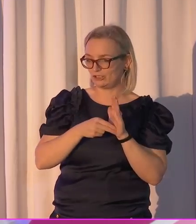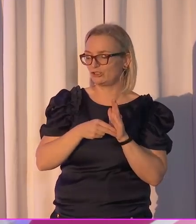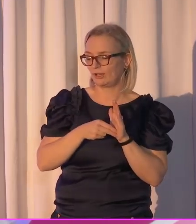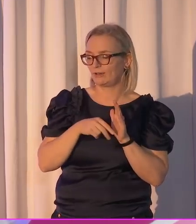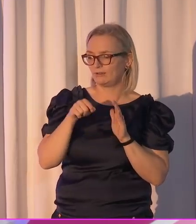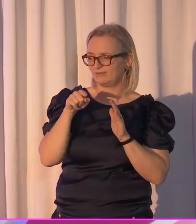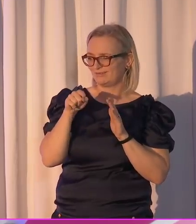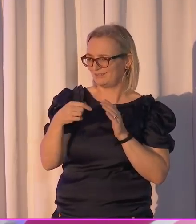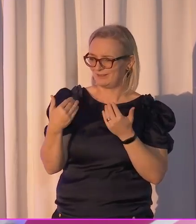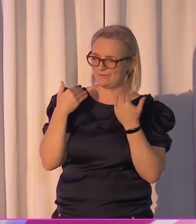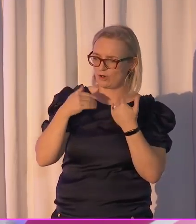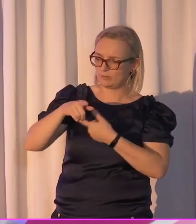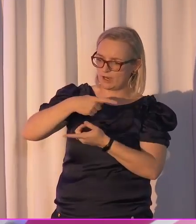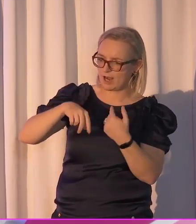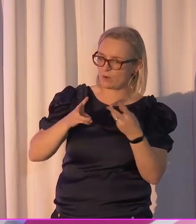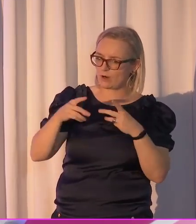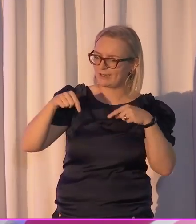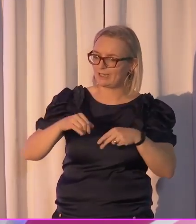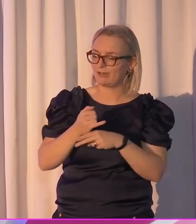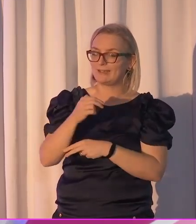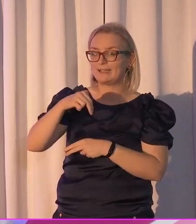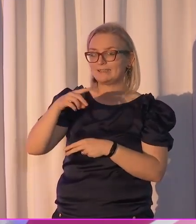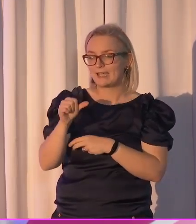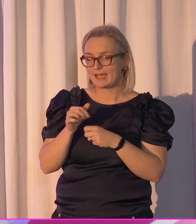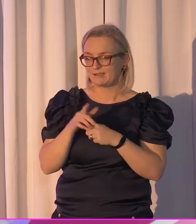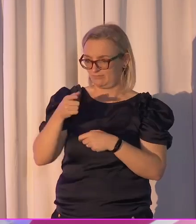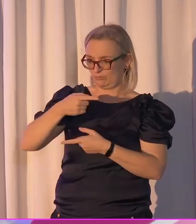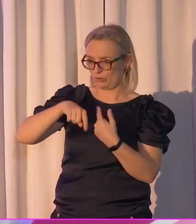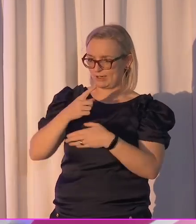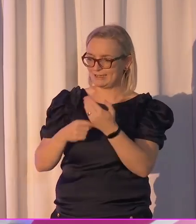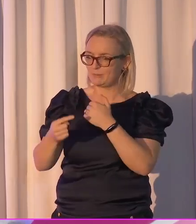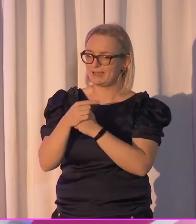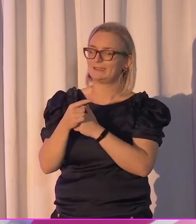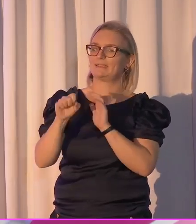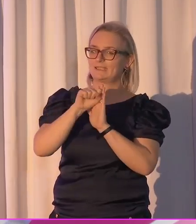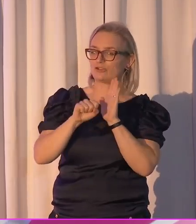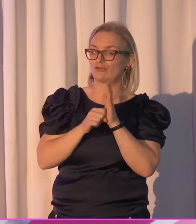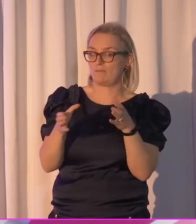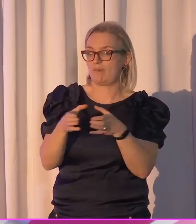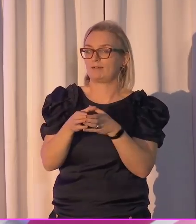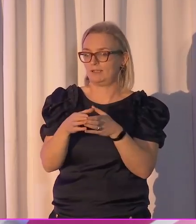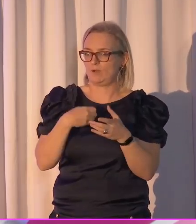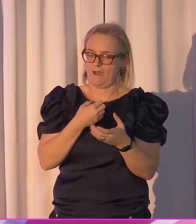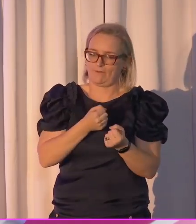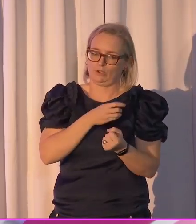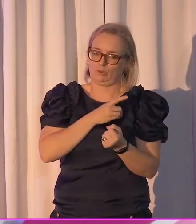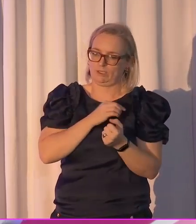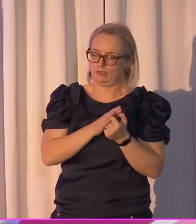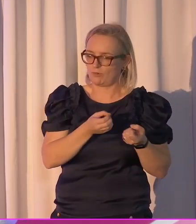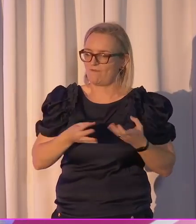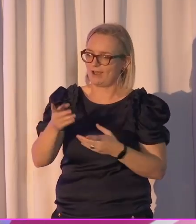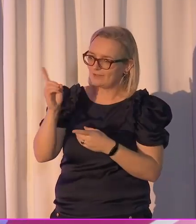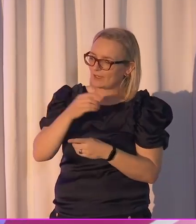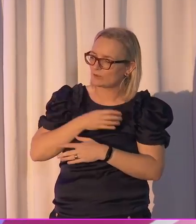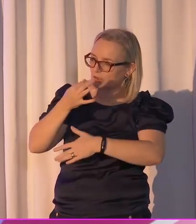and shaped our work in the NDA as the independent statutory body with a duty to provide information and advice to the